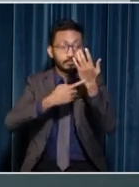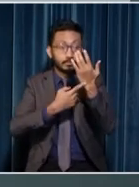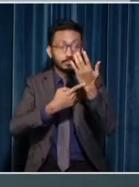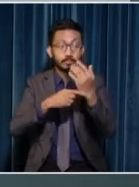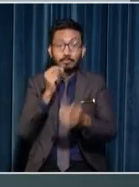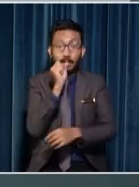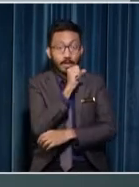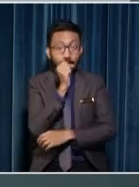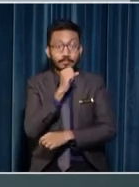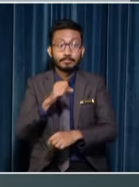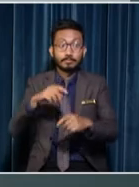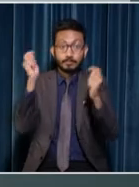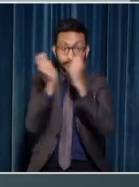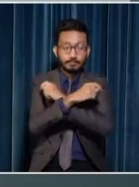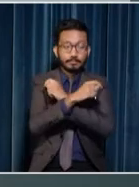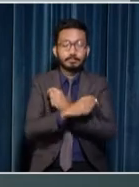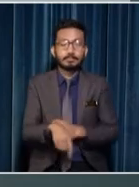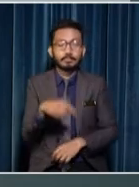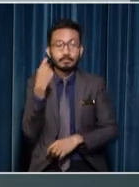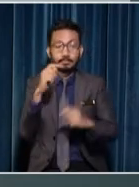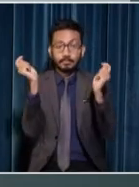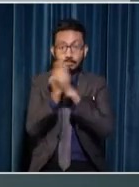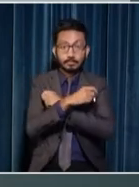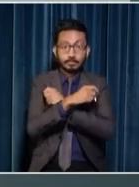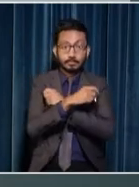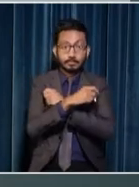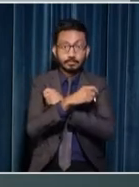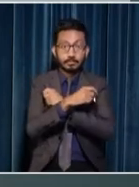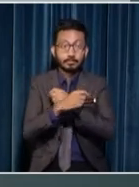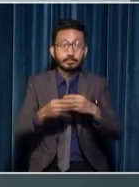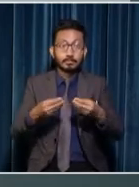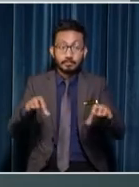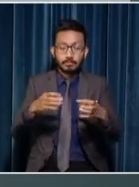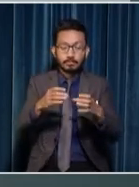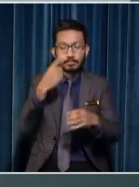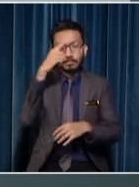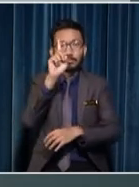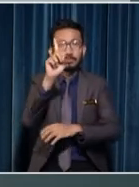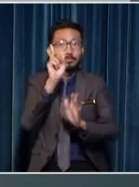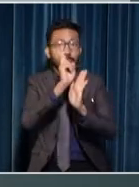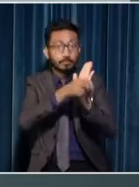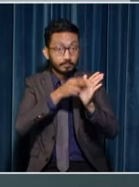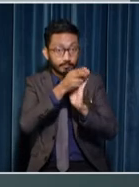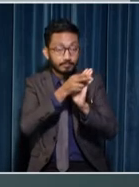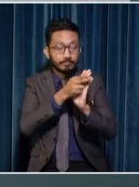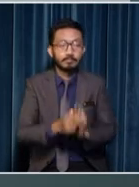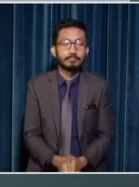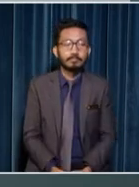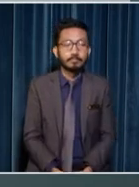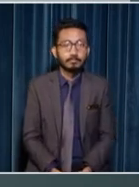poetry recitation competition. The competition is carried out